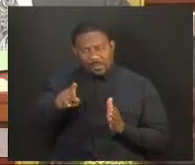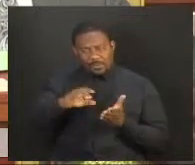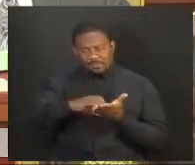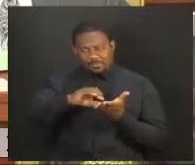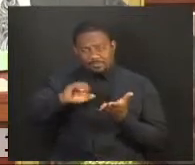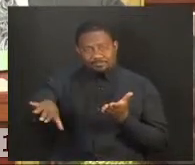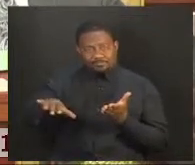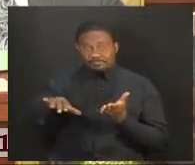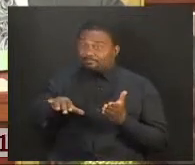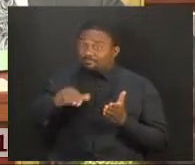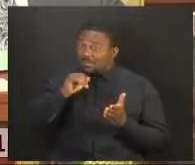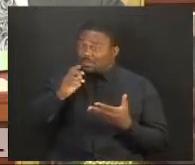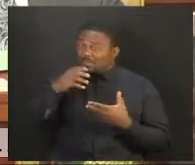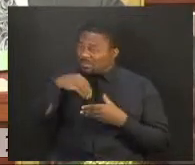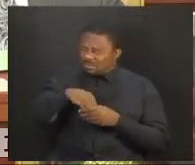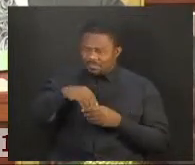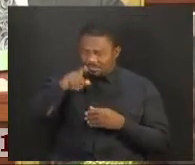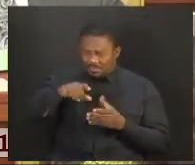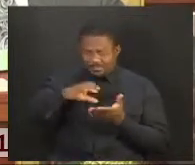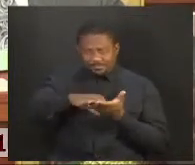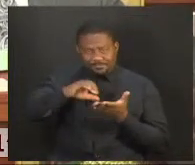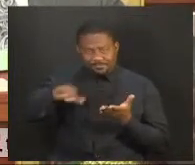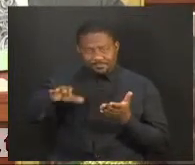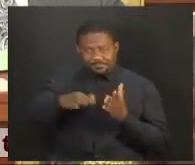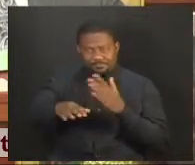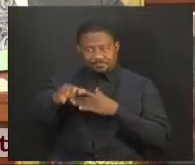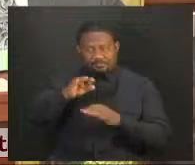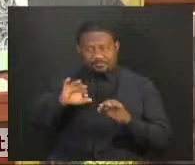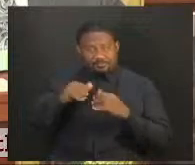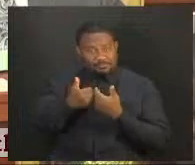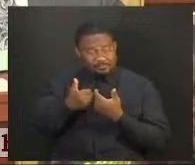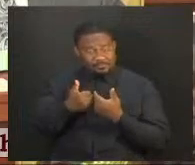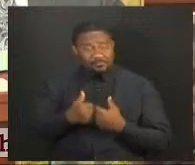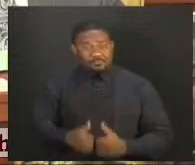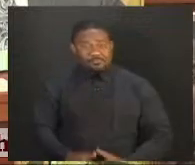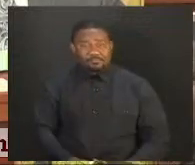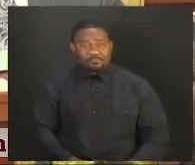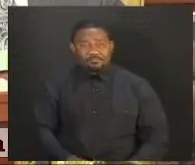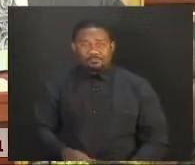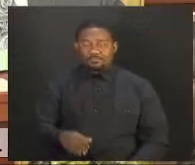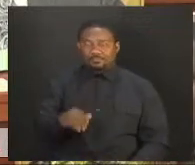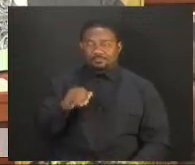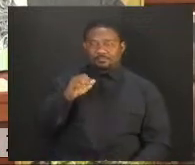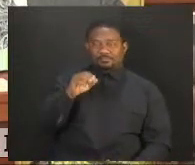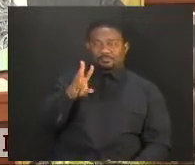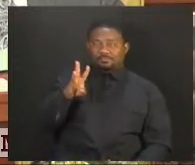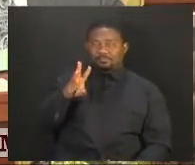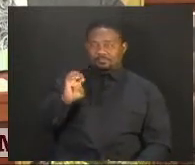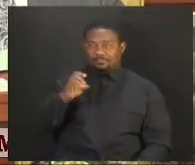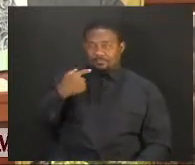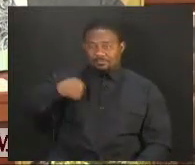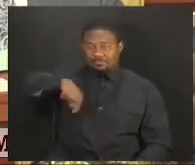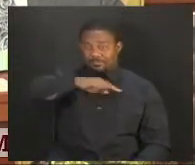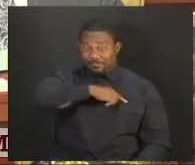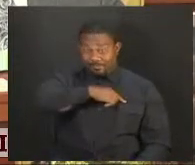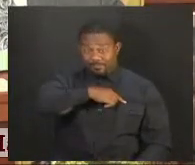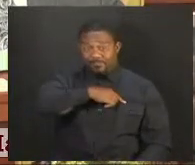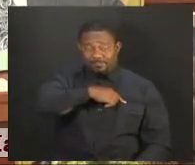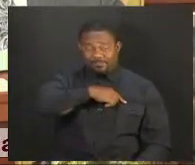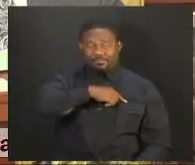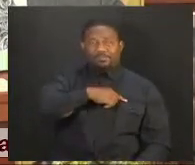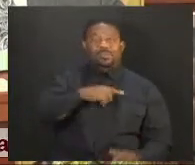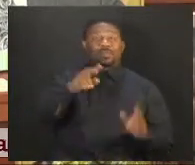The maker of the statement has to be deleted and replaced with we, so that it will then read